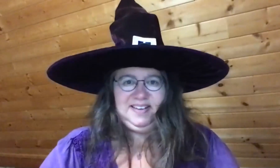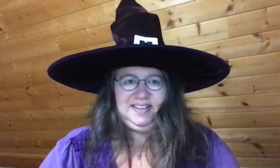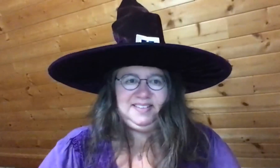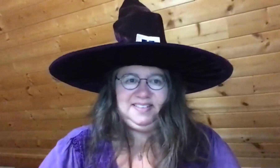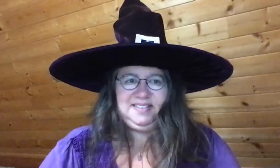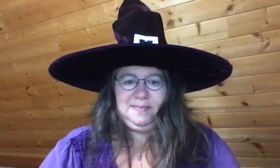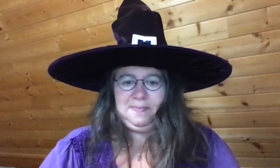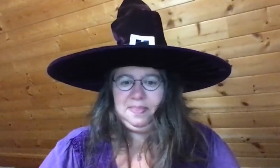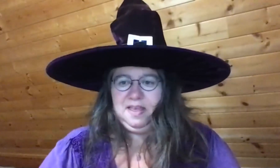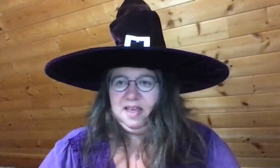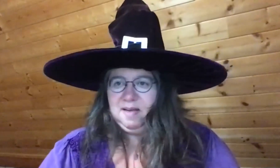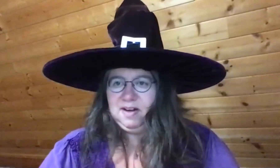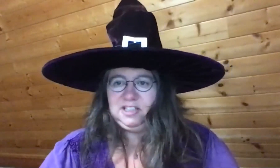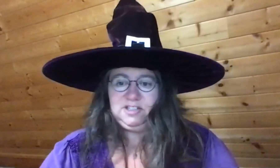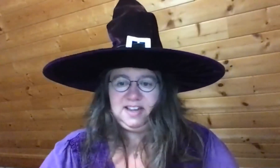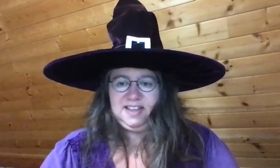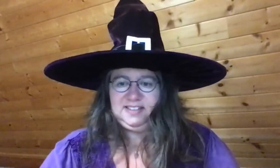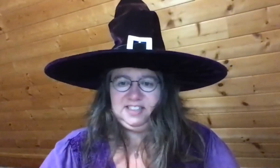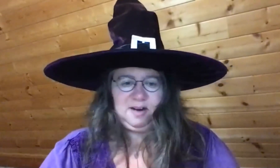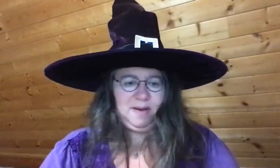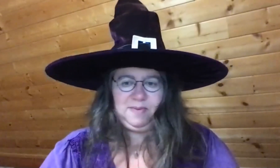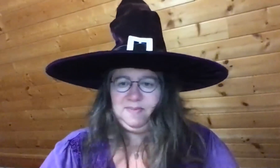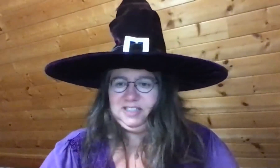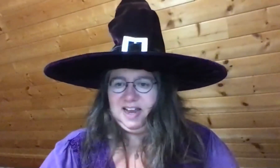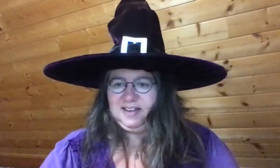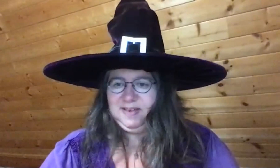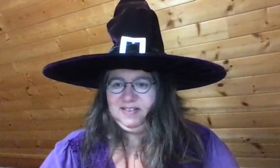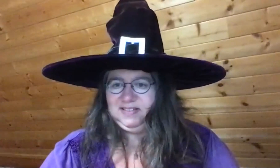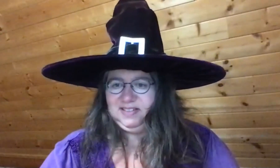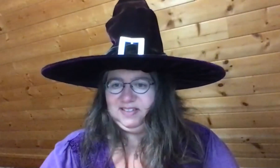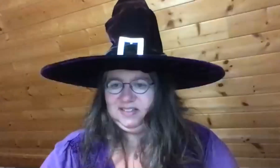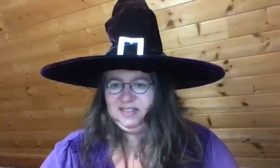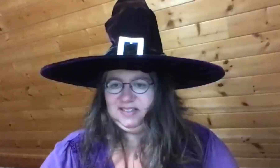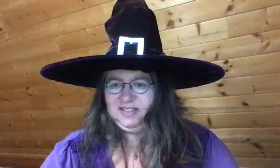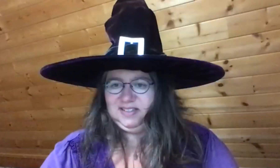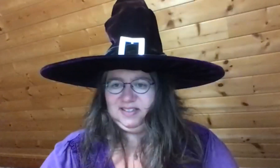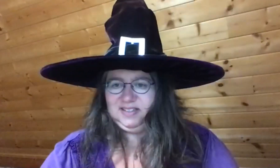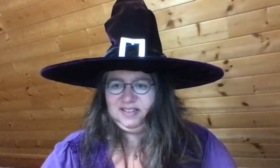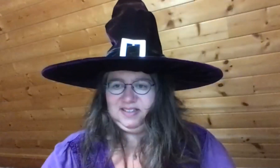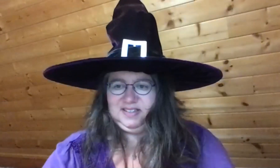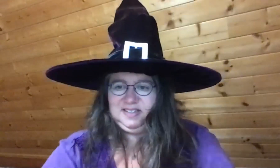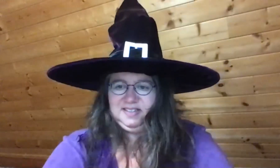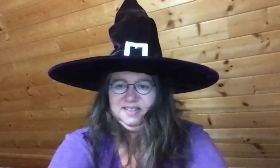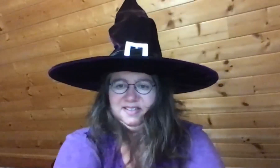All right. Practitioners, anything else to share about what we've been chatting about?